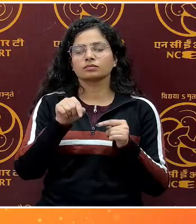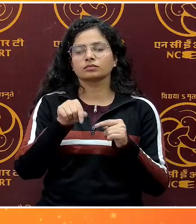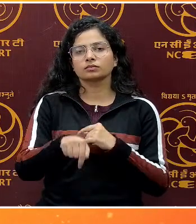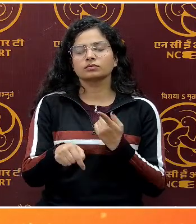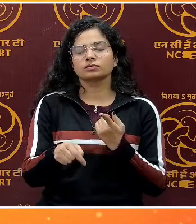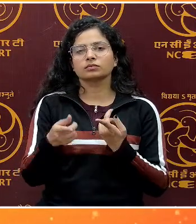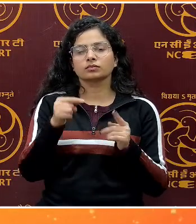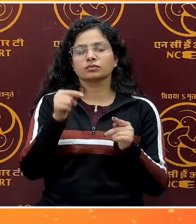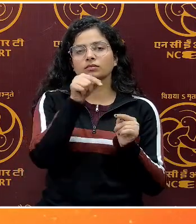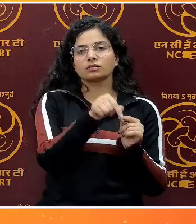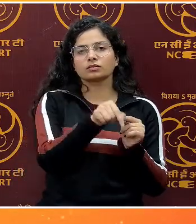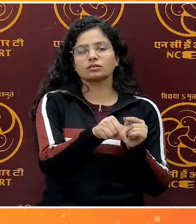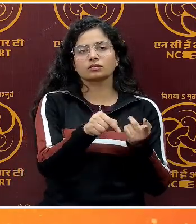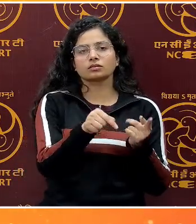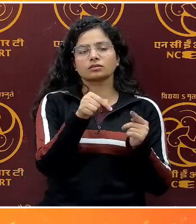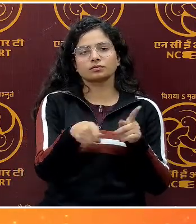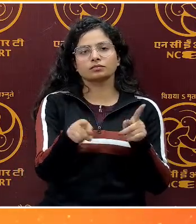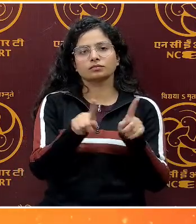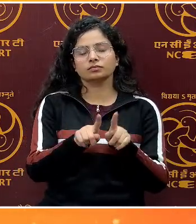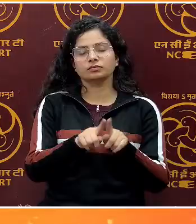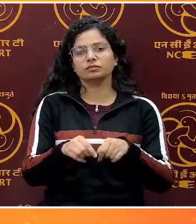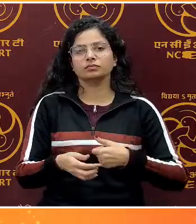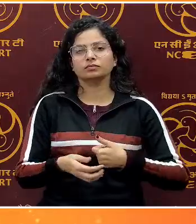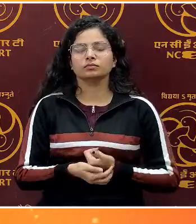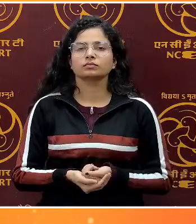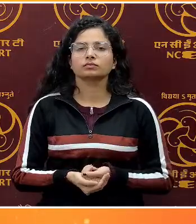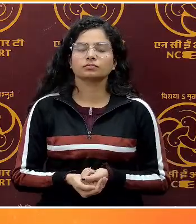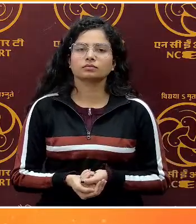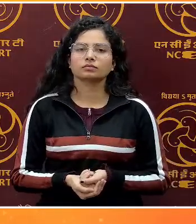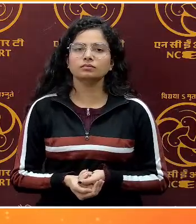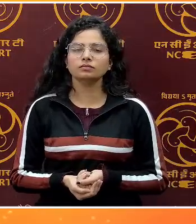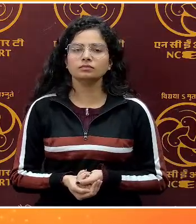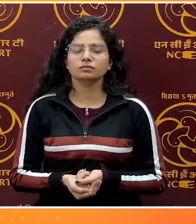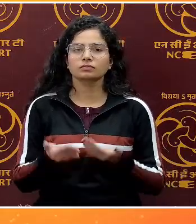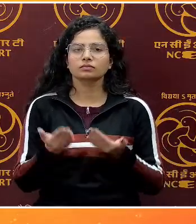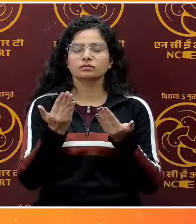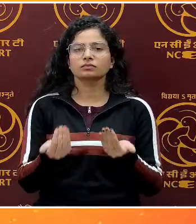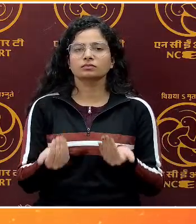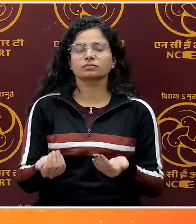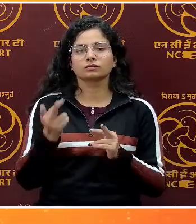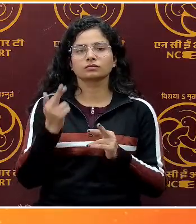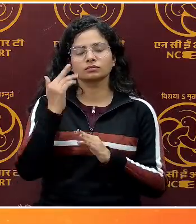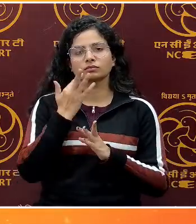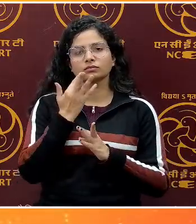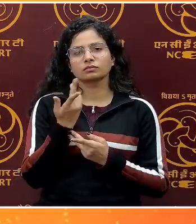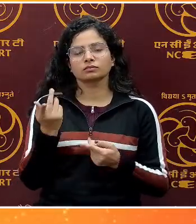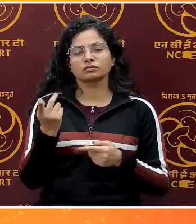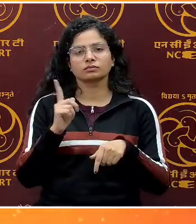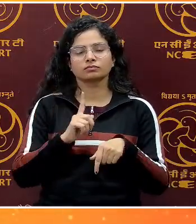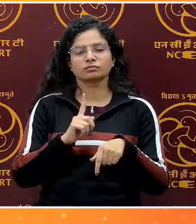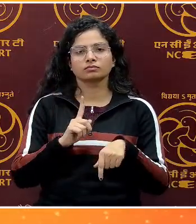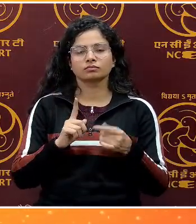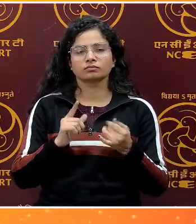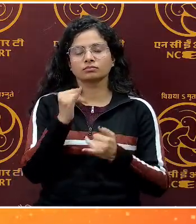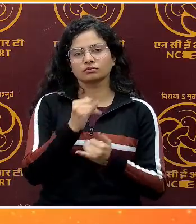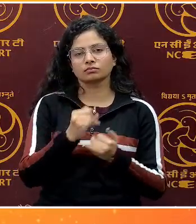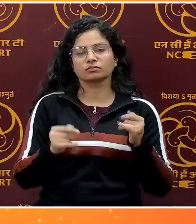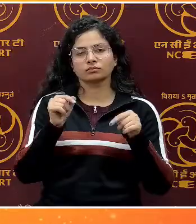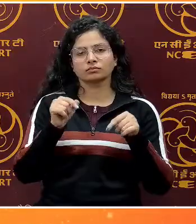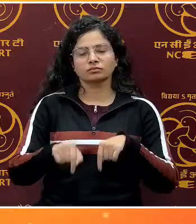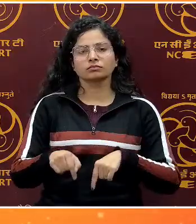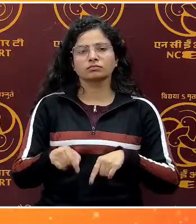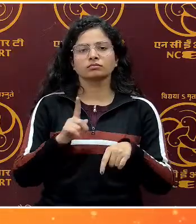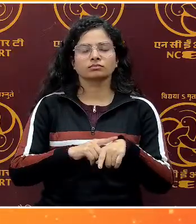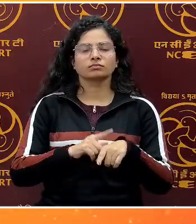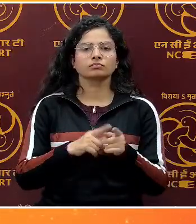case of convex, it remains the same. Okay. And now, because we are reaching the climax of the session, we have very